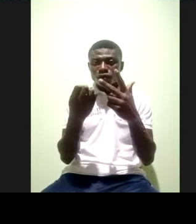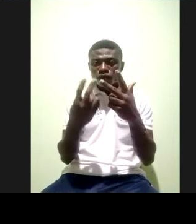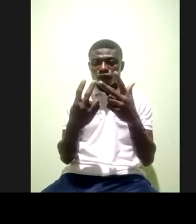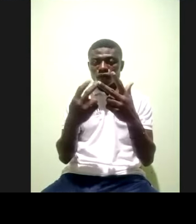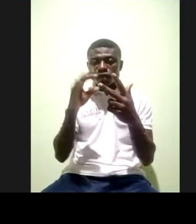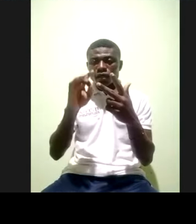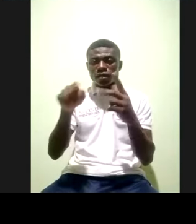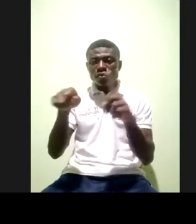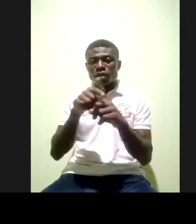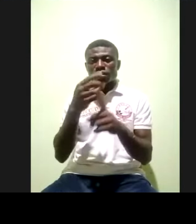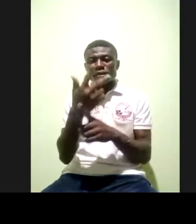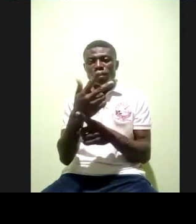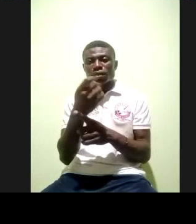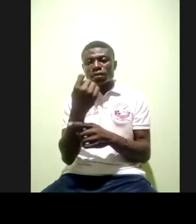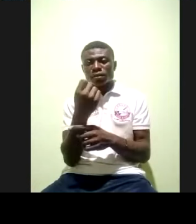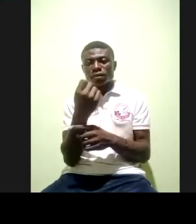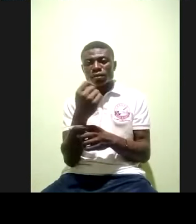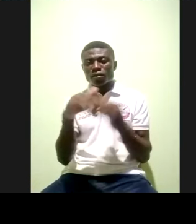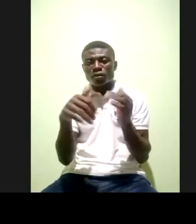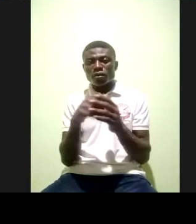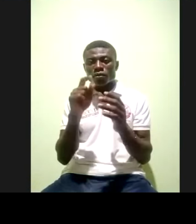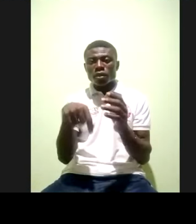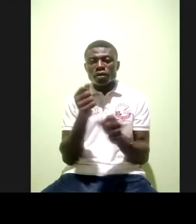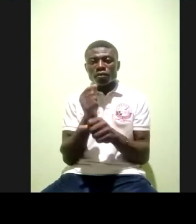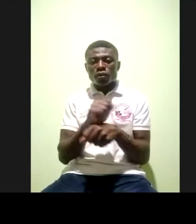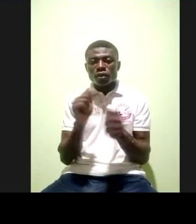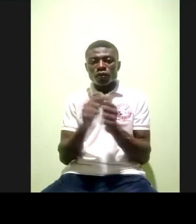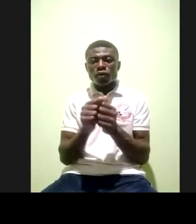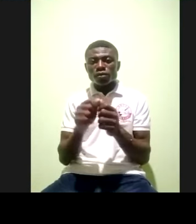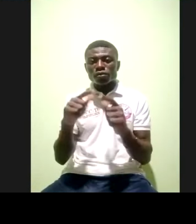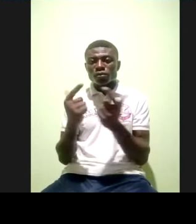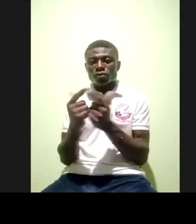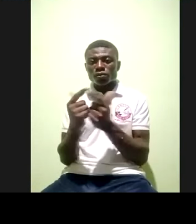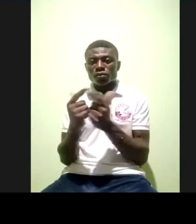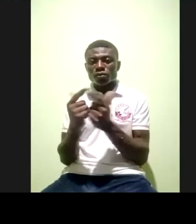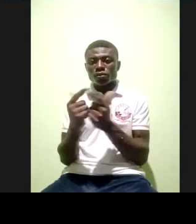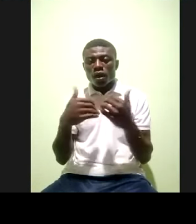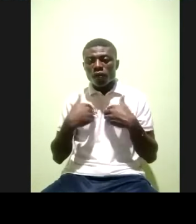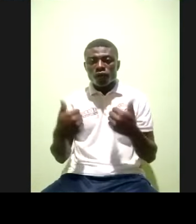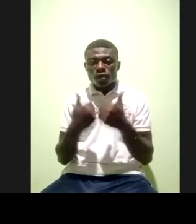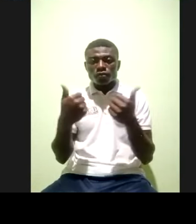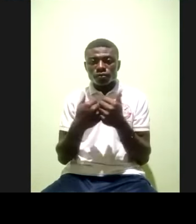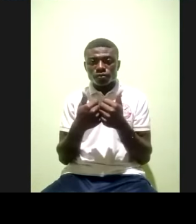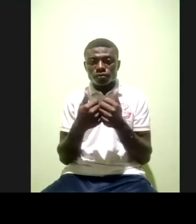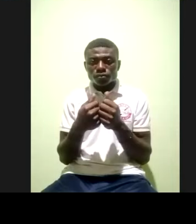11. They have not done the regrouping well. So this kid is having a challenge of regrouping. So